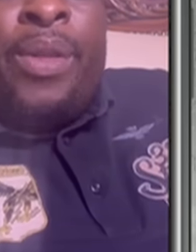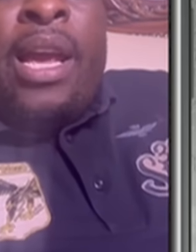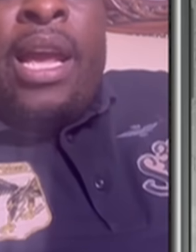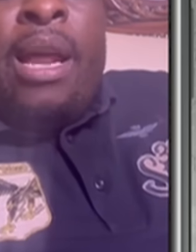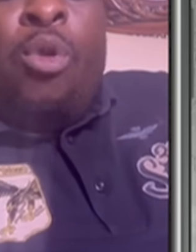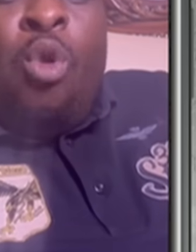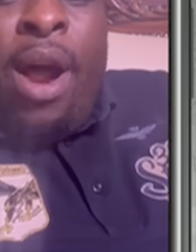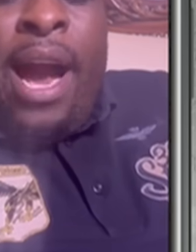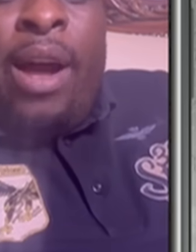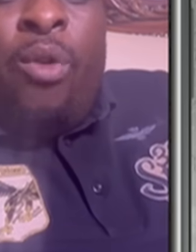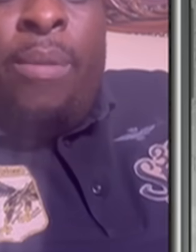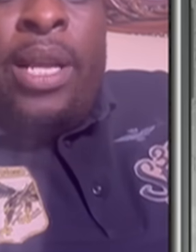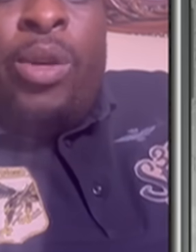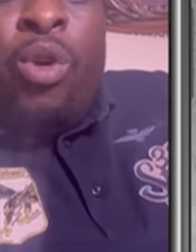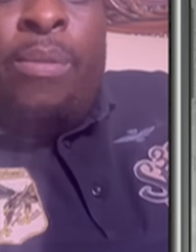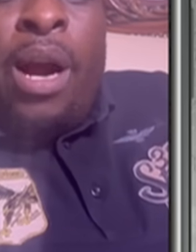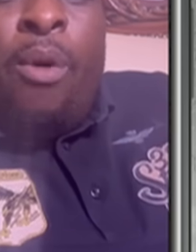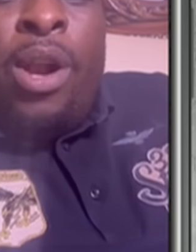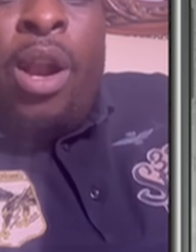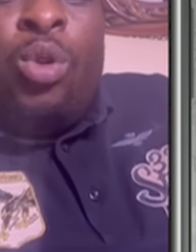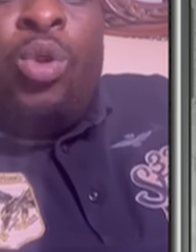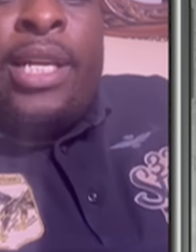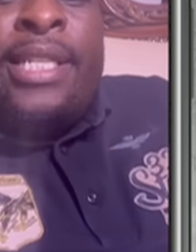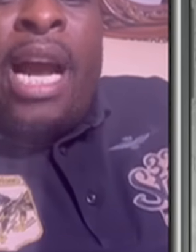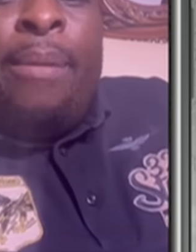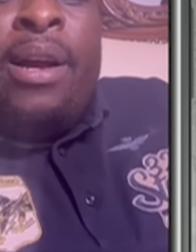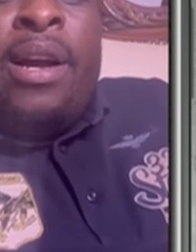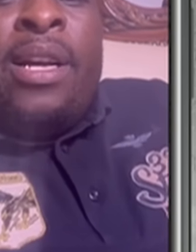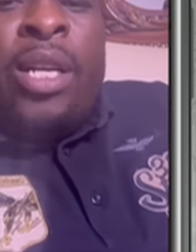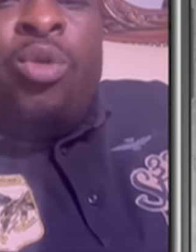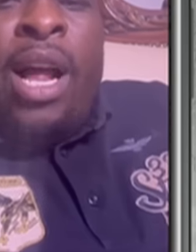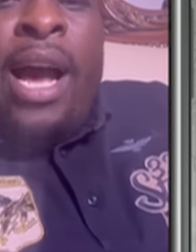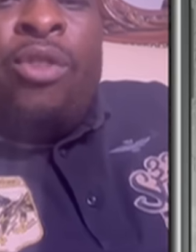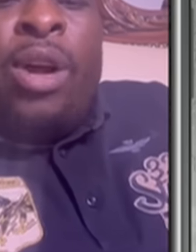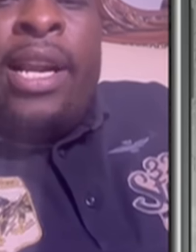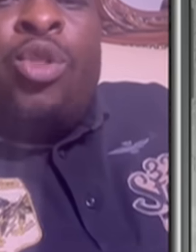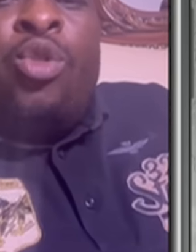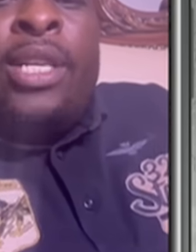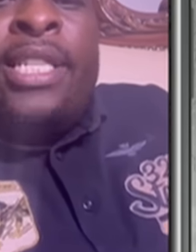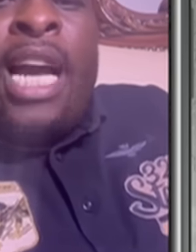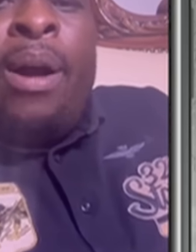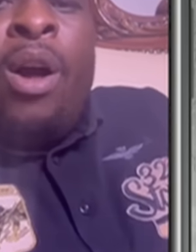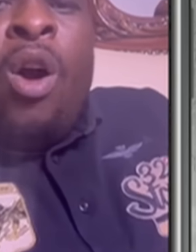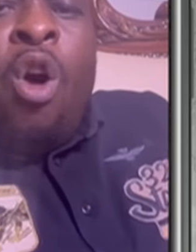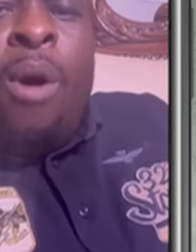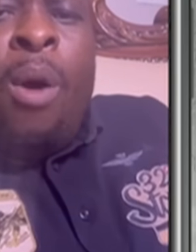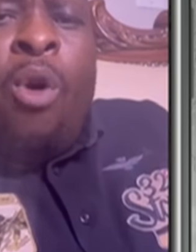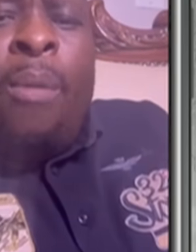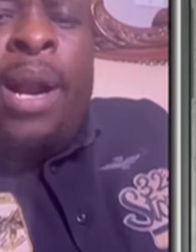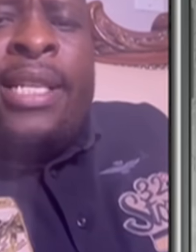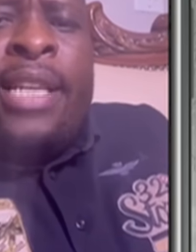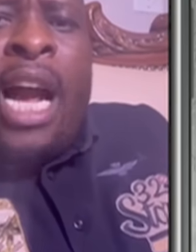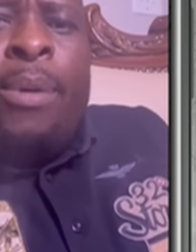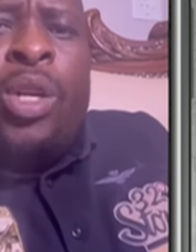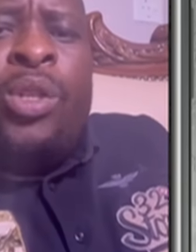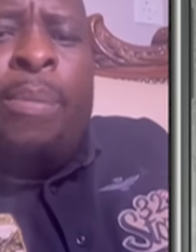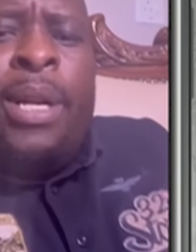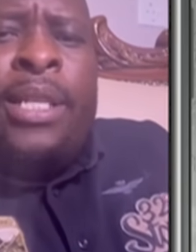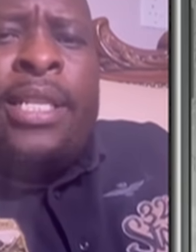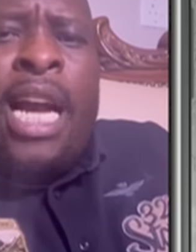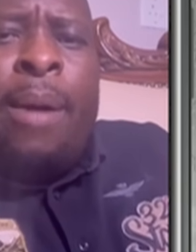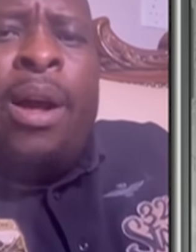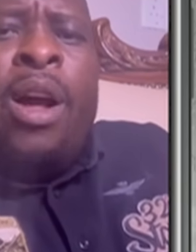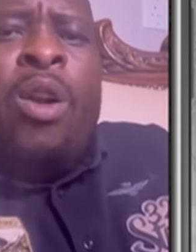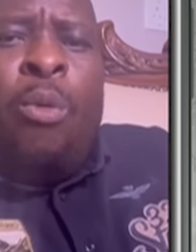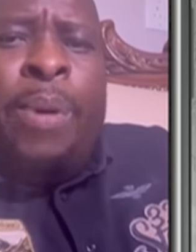bona moruo wa naga re o lebeletse godimo ga bona le go thuša setšhaba sa thulare jwale re ka se thuše setšhaba wa boa bolaya setšhaba swantse re